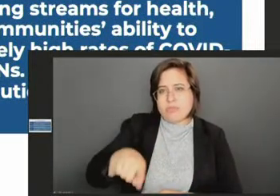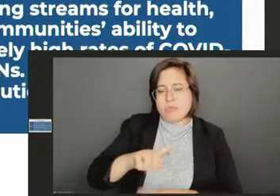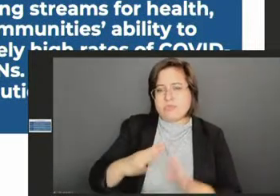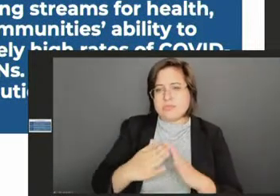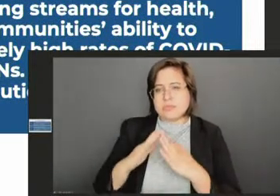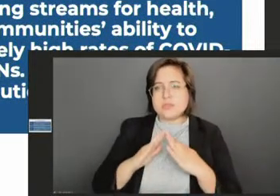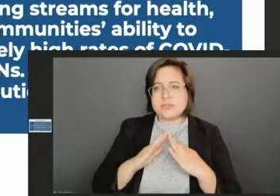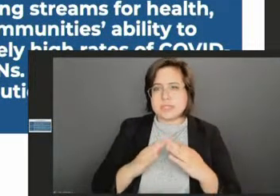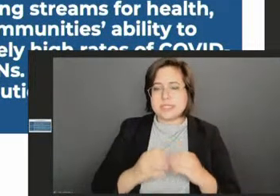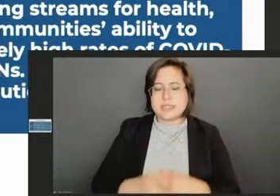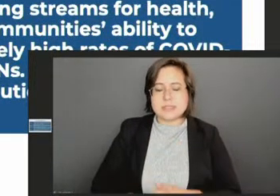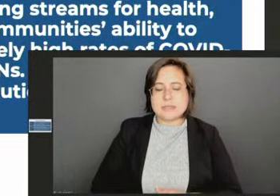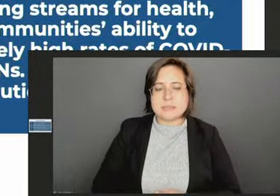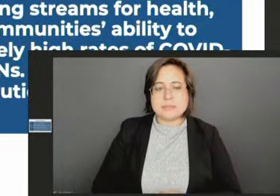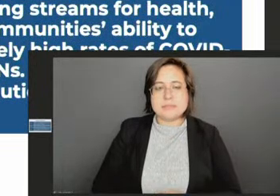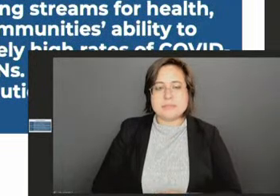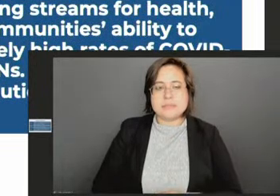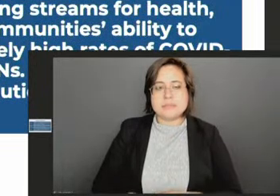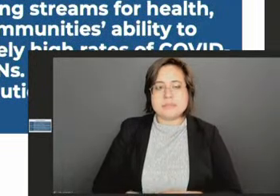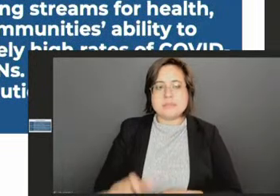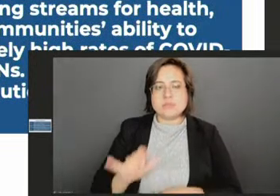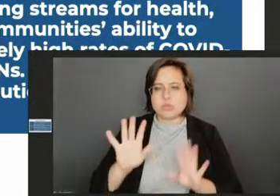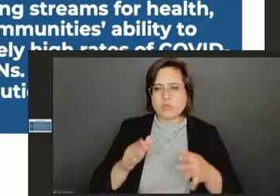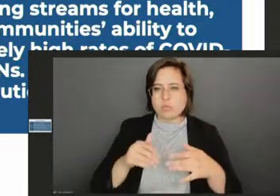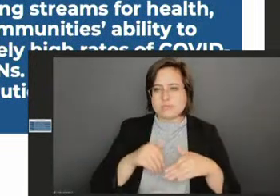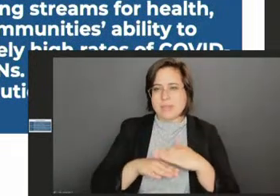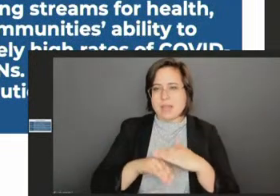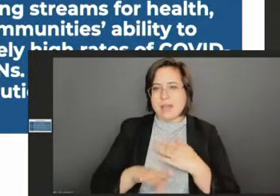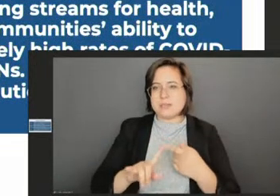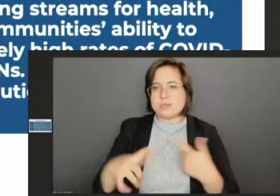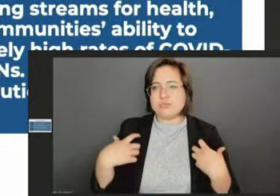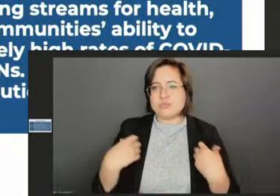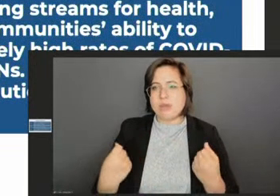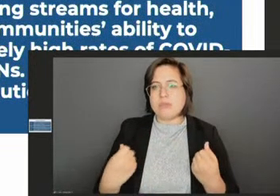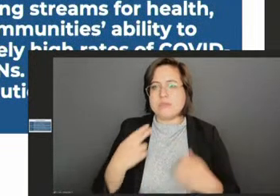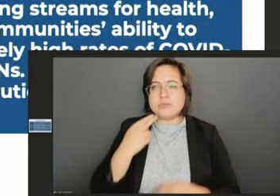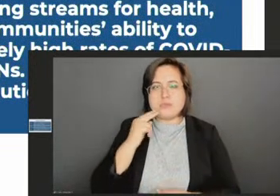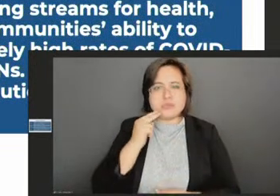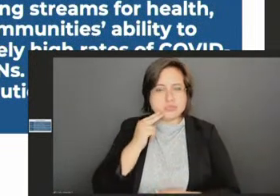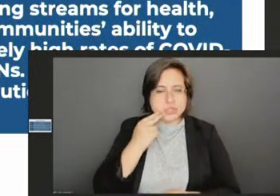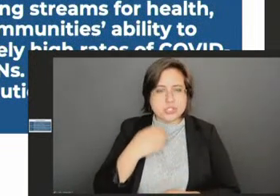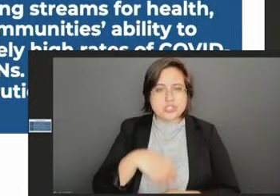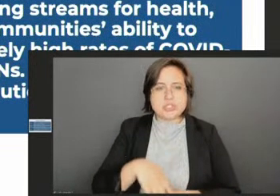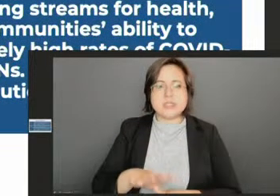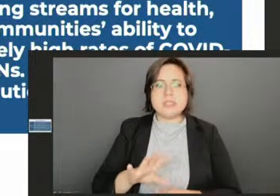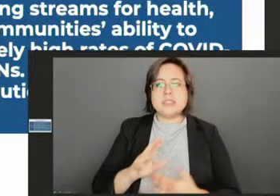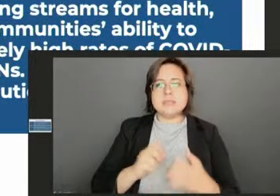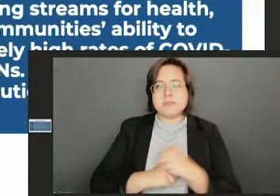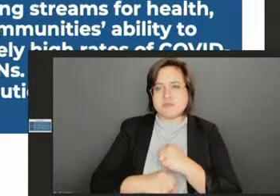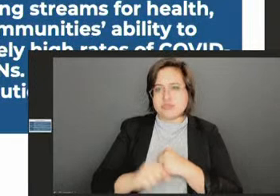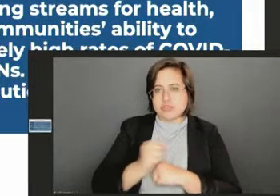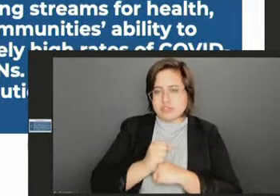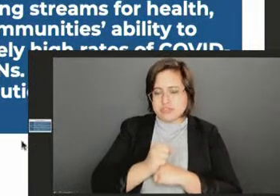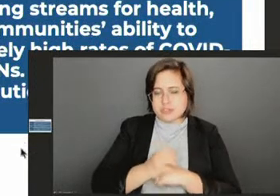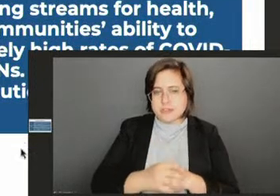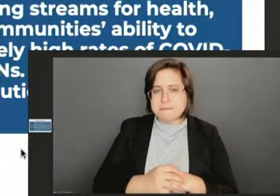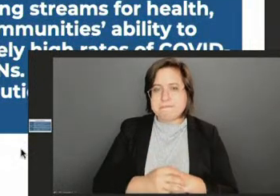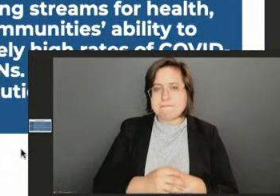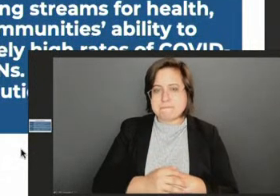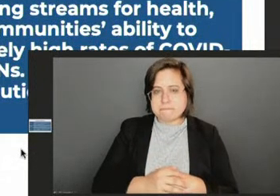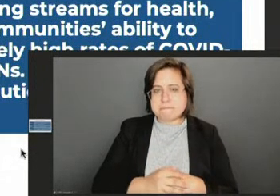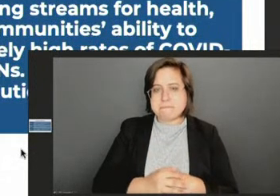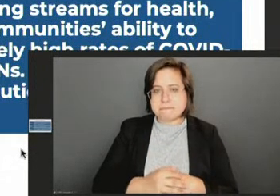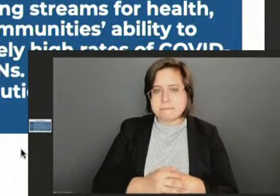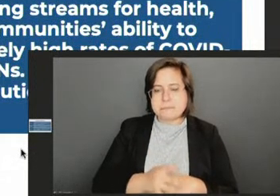communities, and focusing on in terms of access to health, nutrition, infrastructure to ensure that